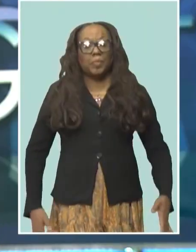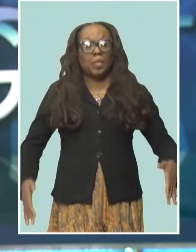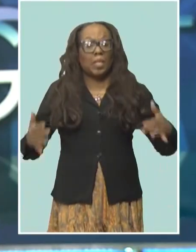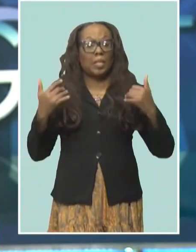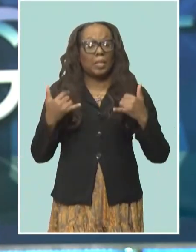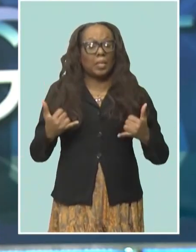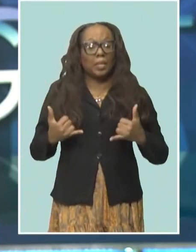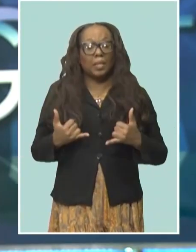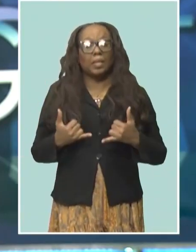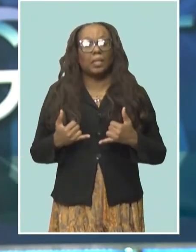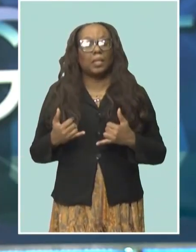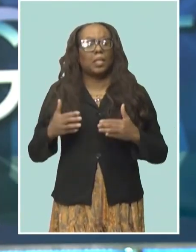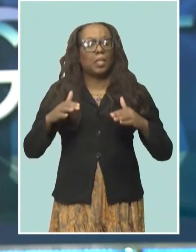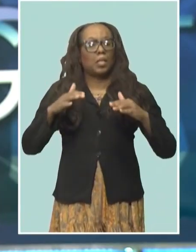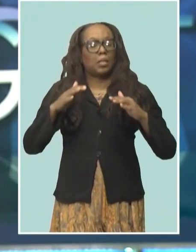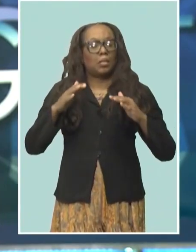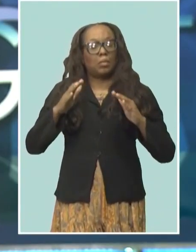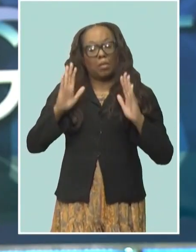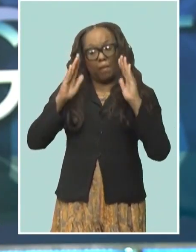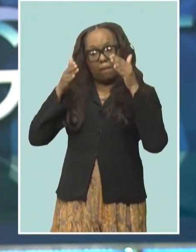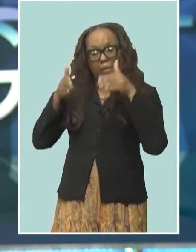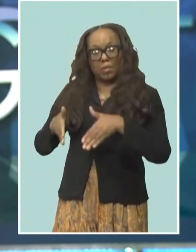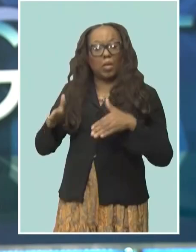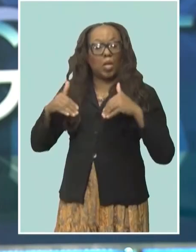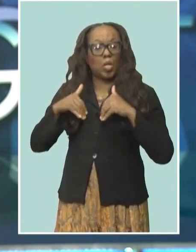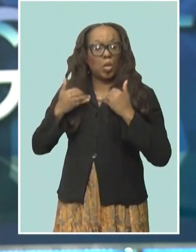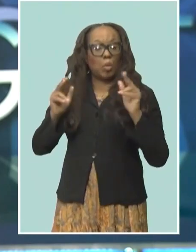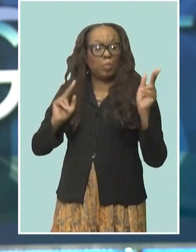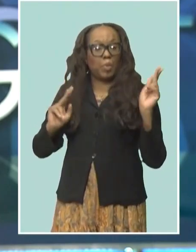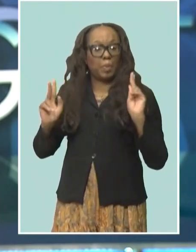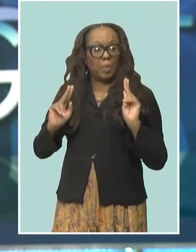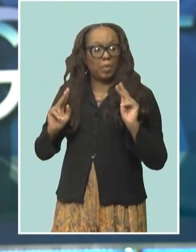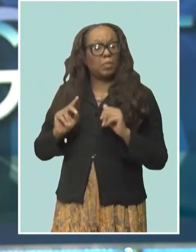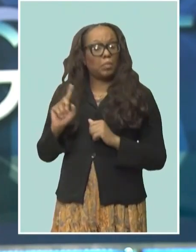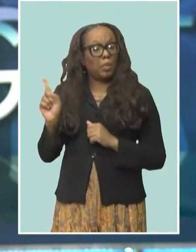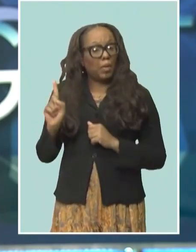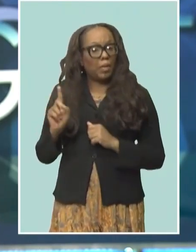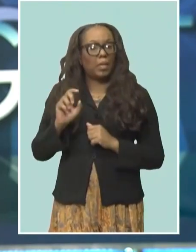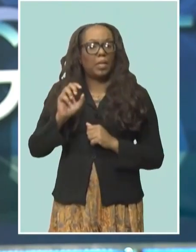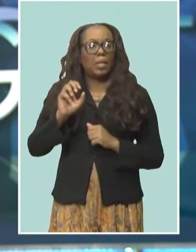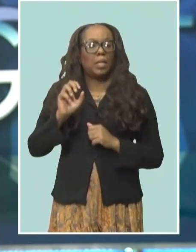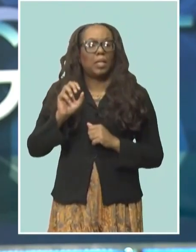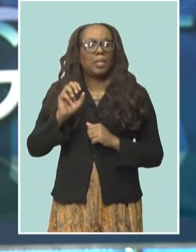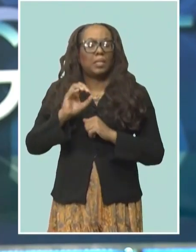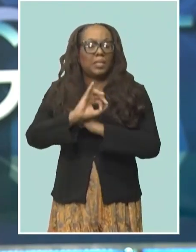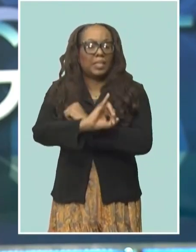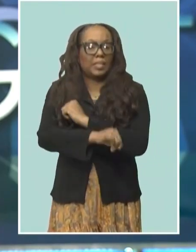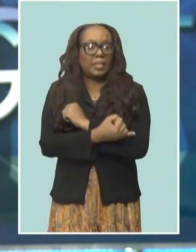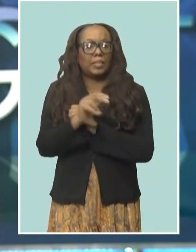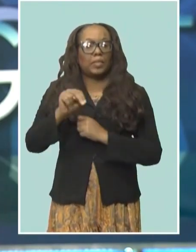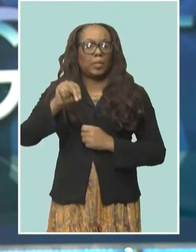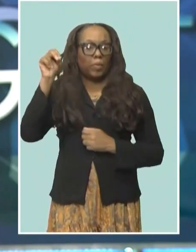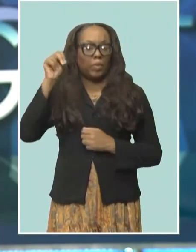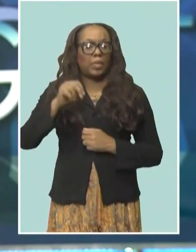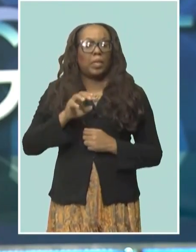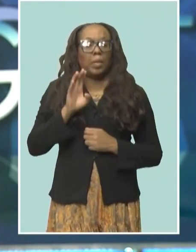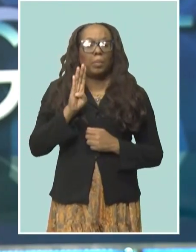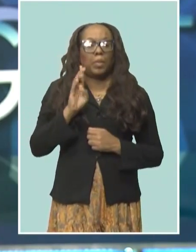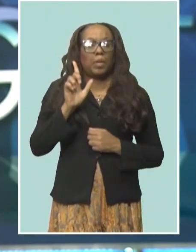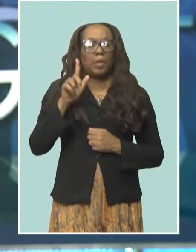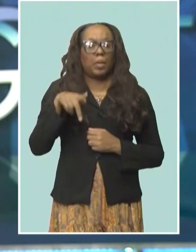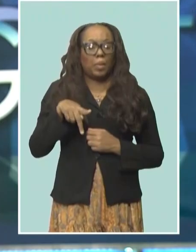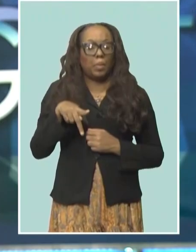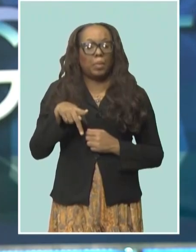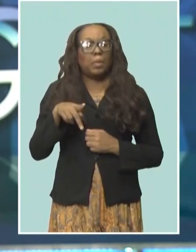Young people were the focus of the candidates on the campaign trail in St. James North today. Barbados Labour Party candidate and Minister